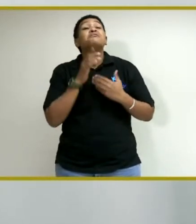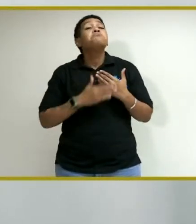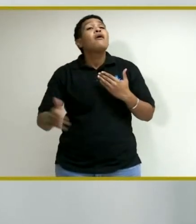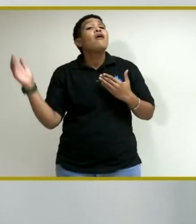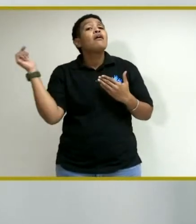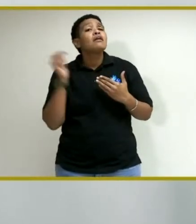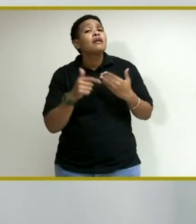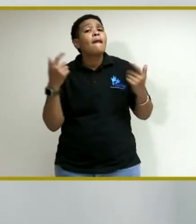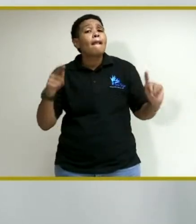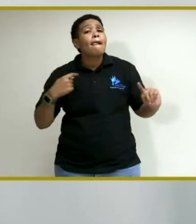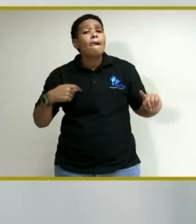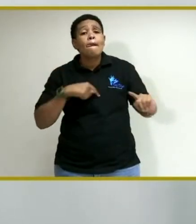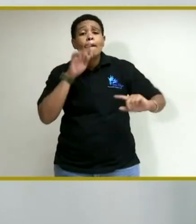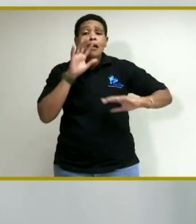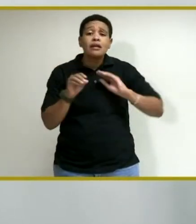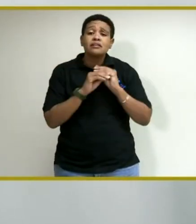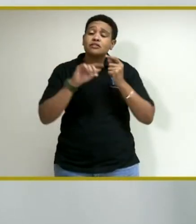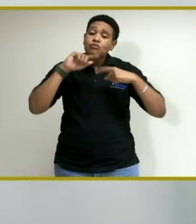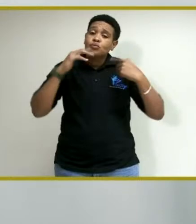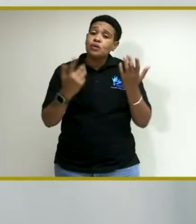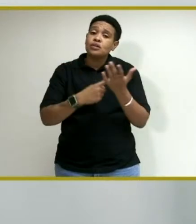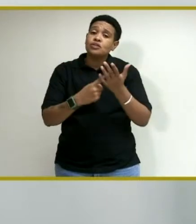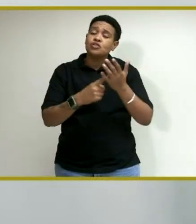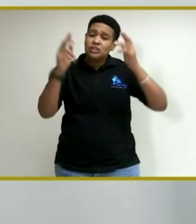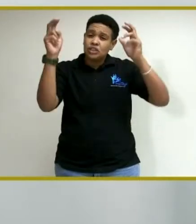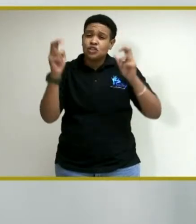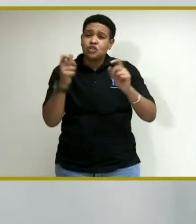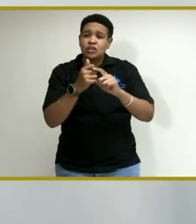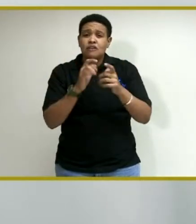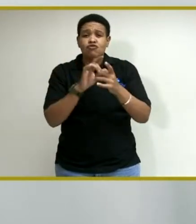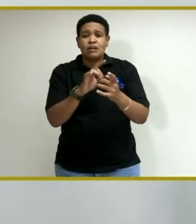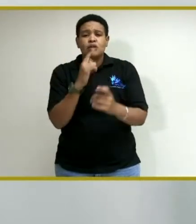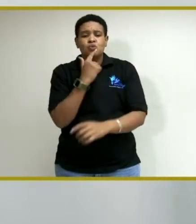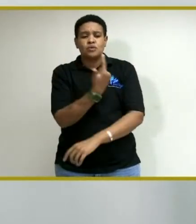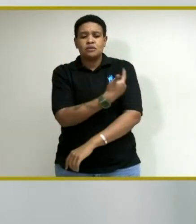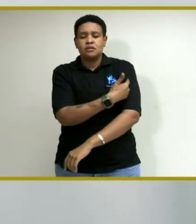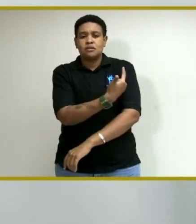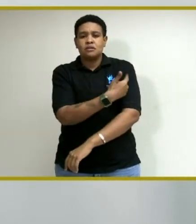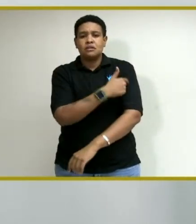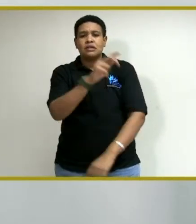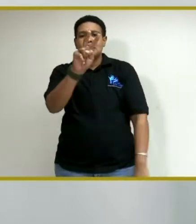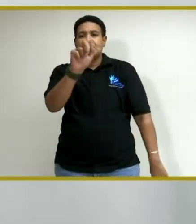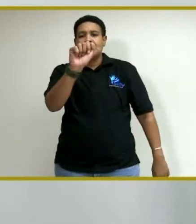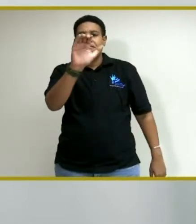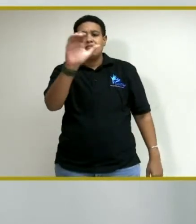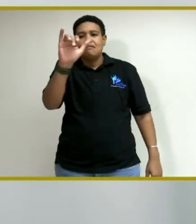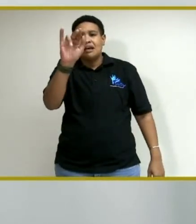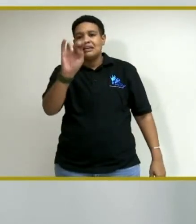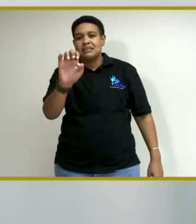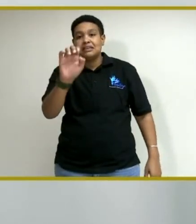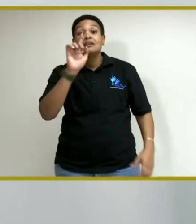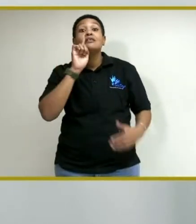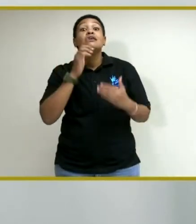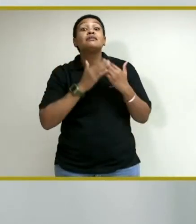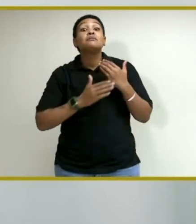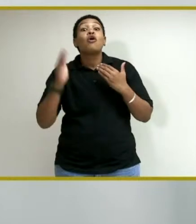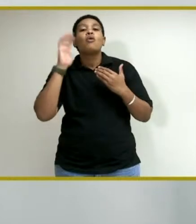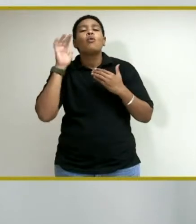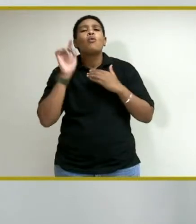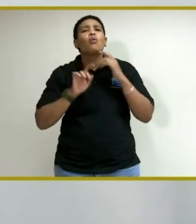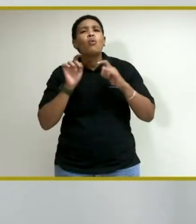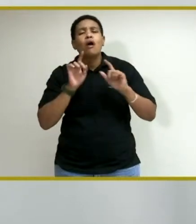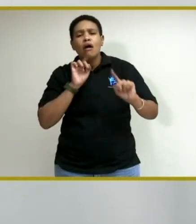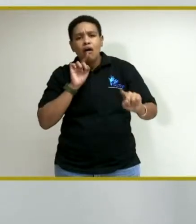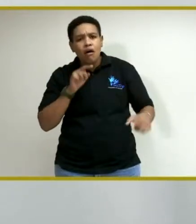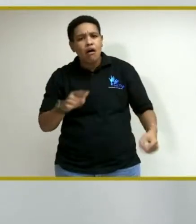we will also discuss the issues around vaccines, and from there on, we'll answer questions. So I'm going to